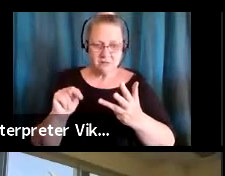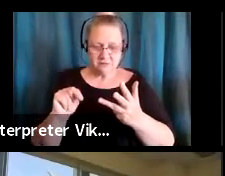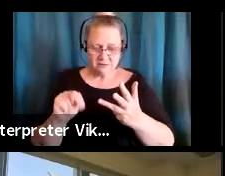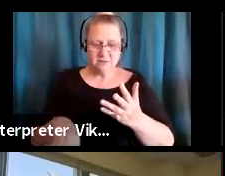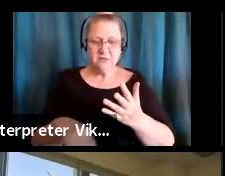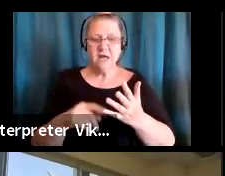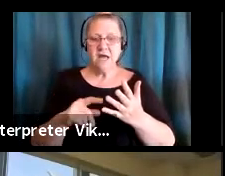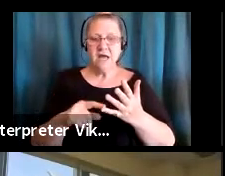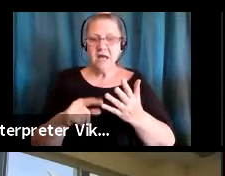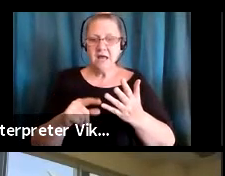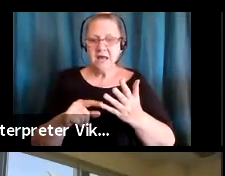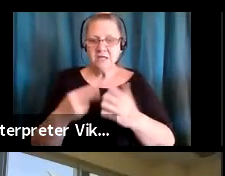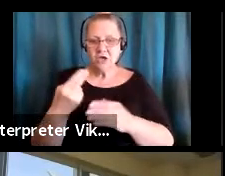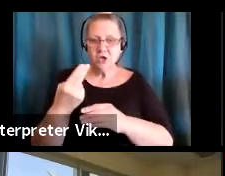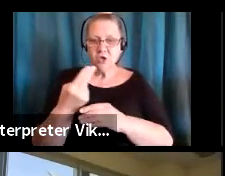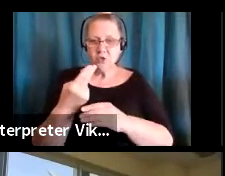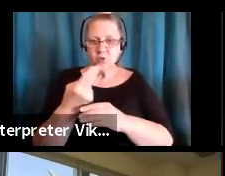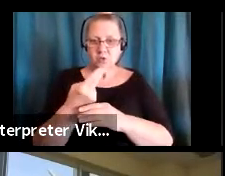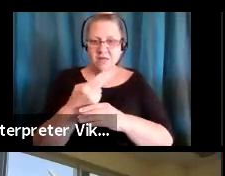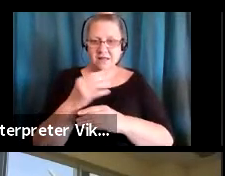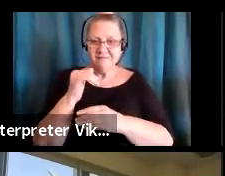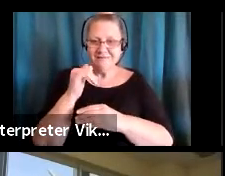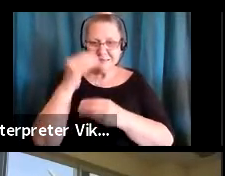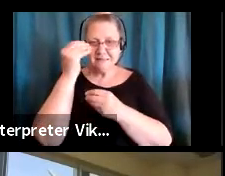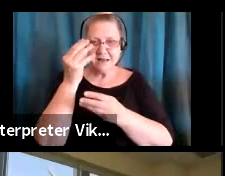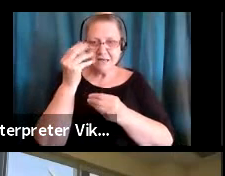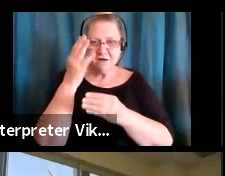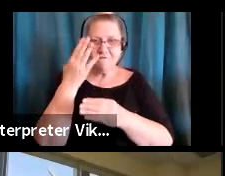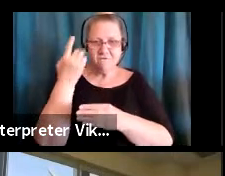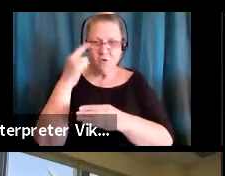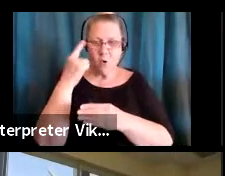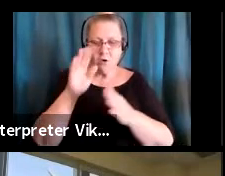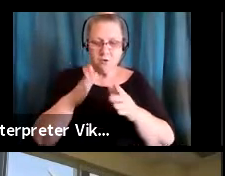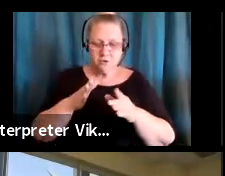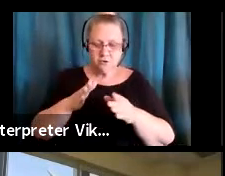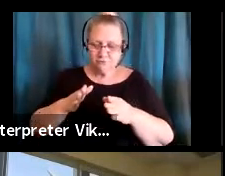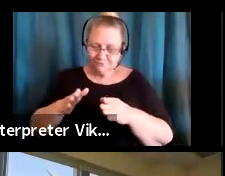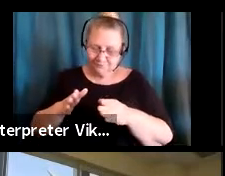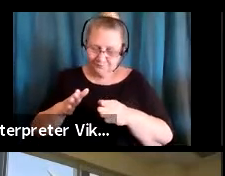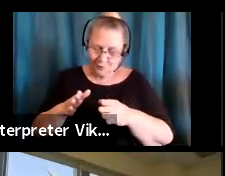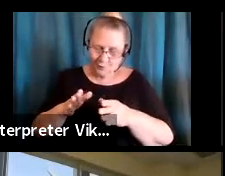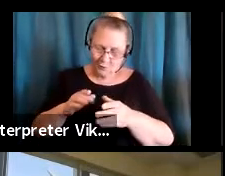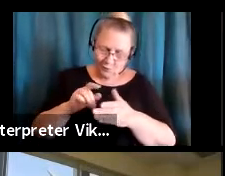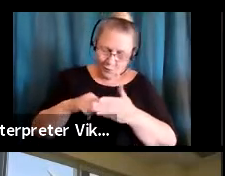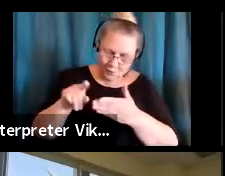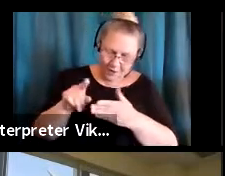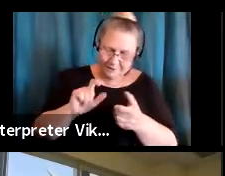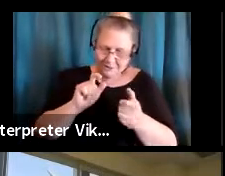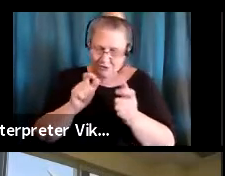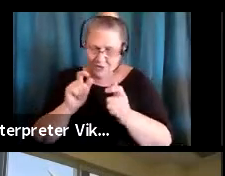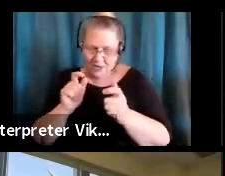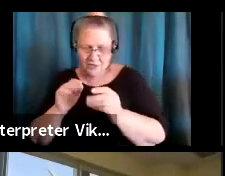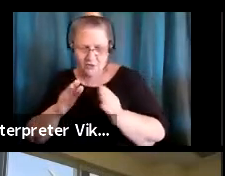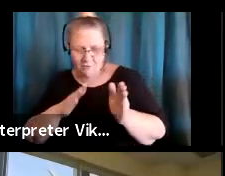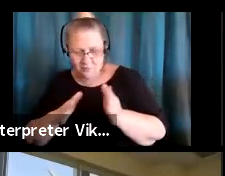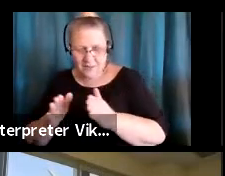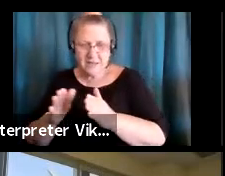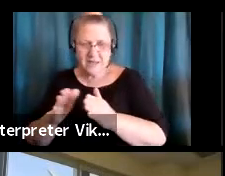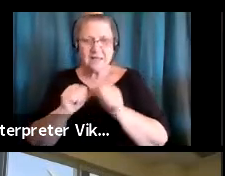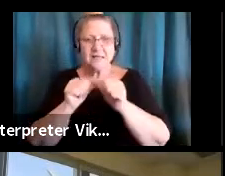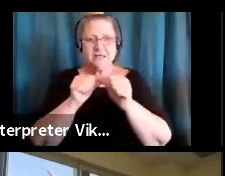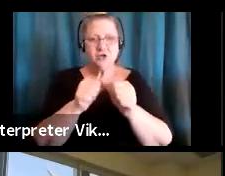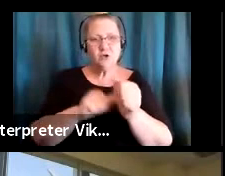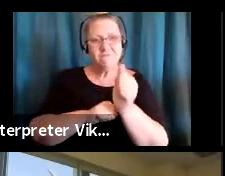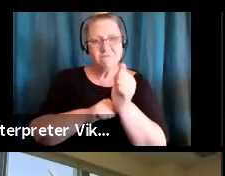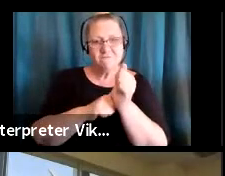to course correct and see how we're doing and continue to follow and